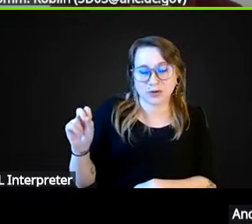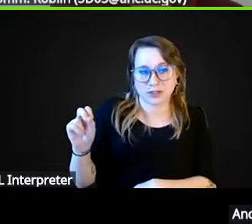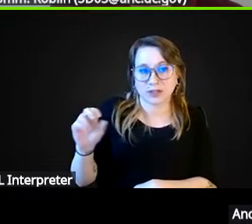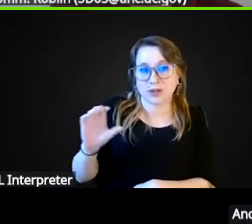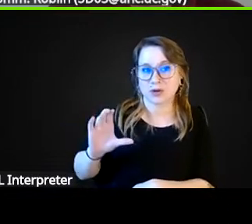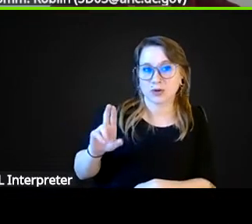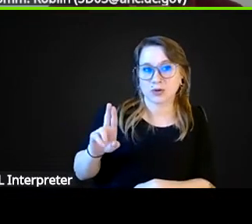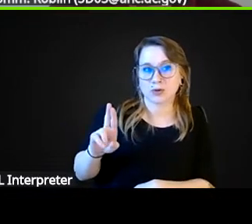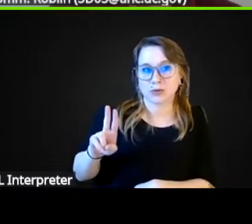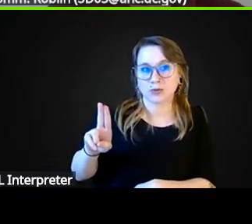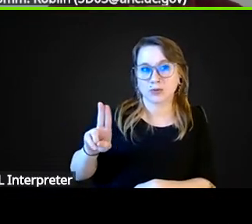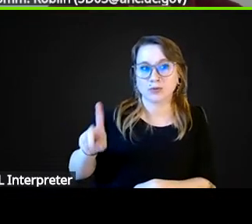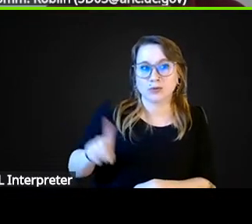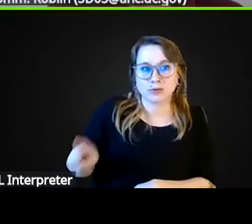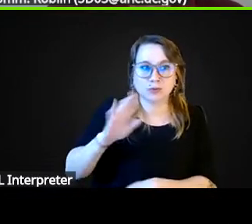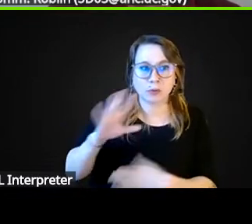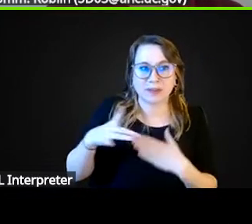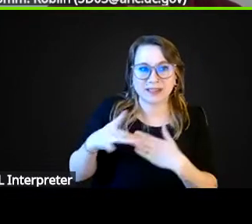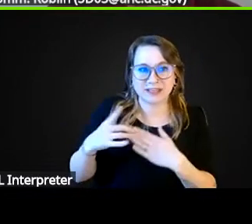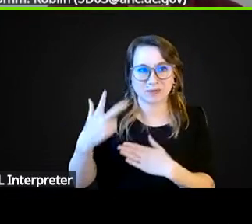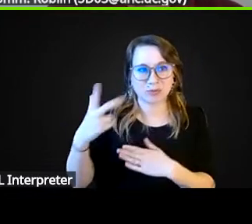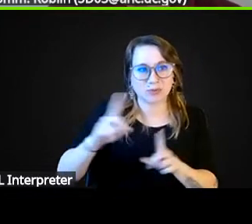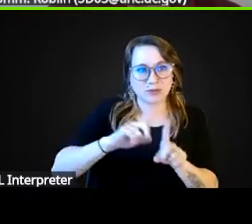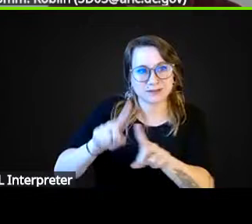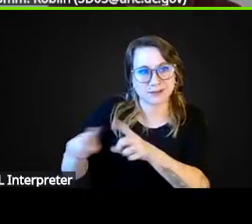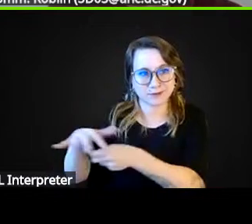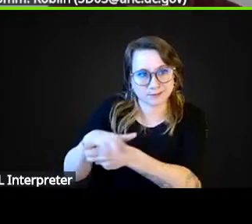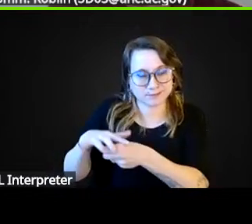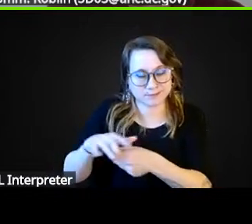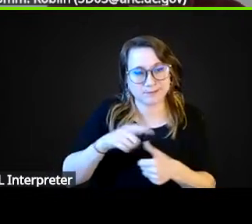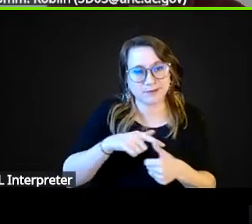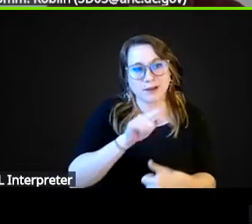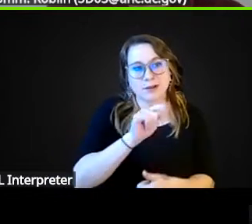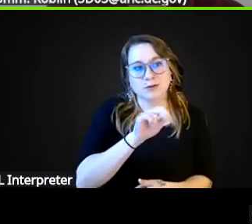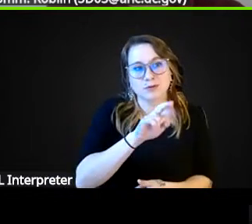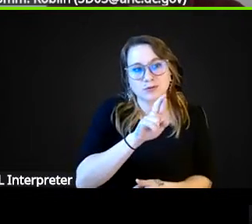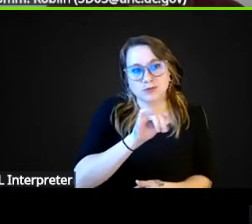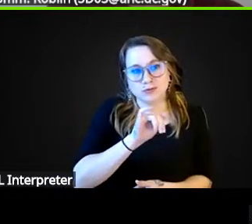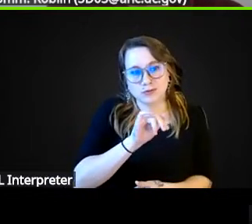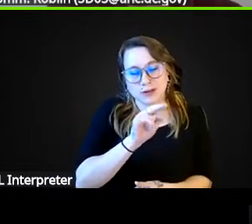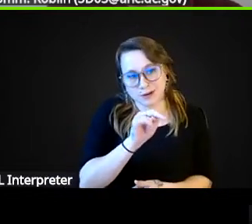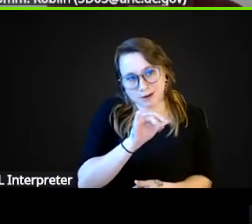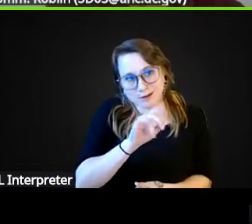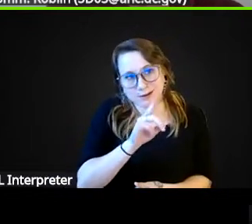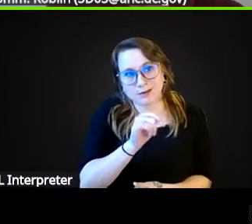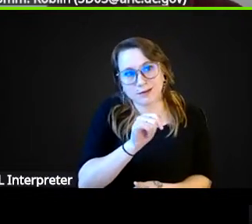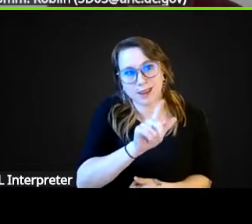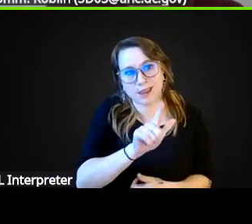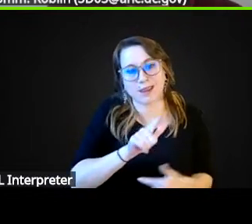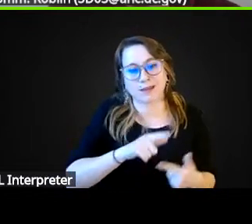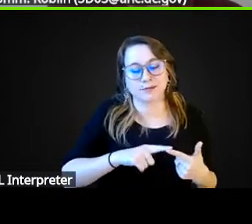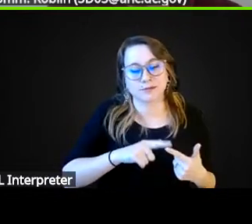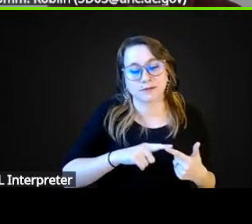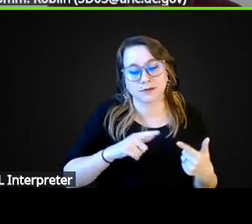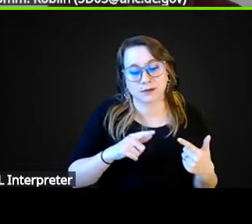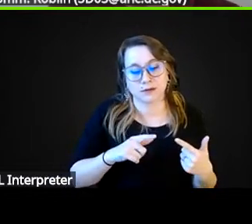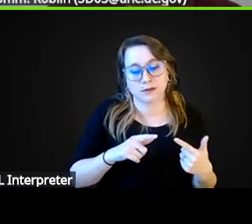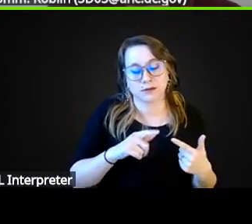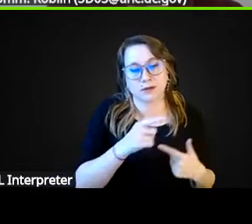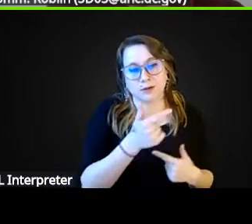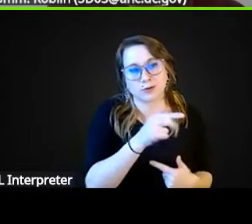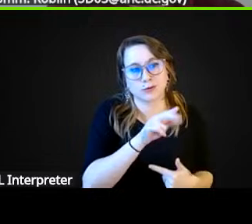leaving from 3 different locations: the Trinidad Rec Center. Commissioner Sauceda Guzman will be leading that